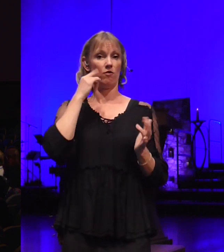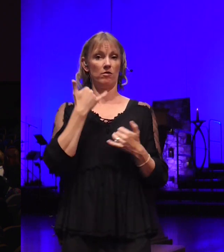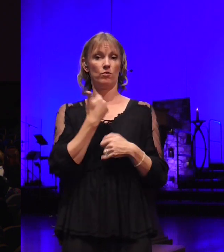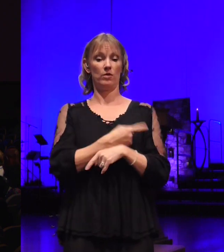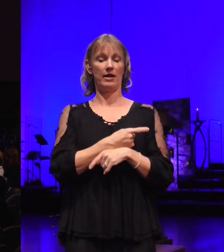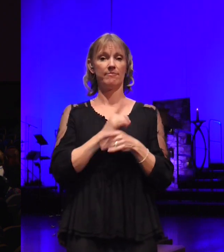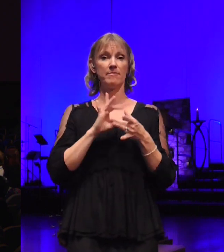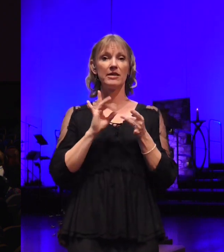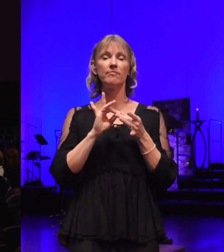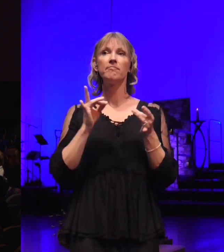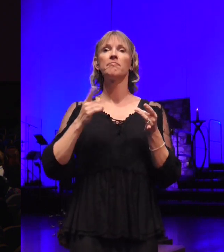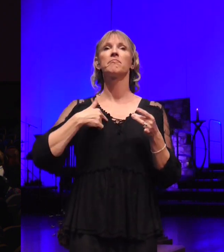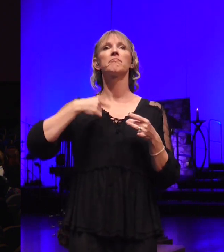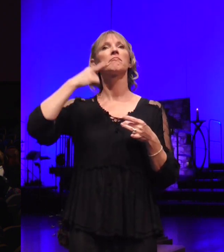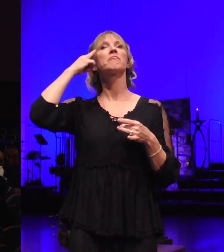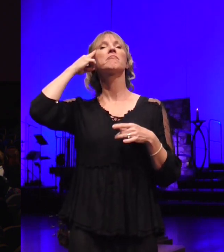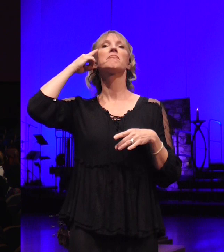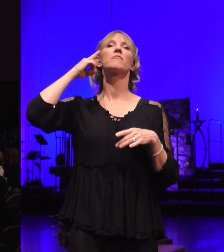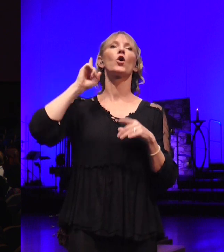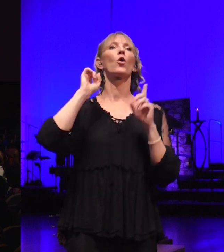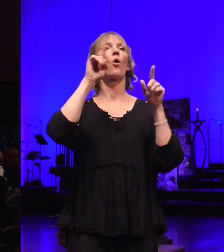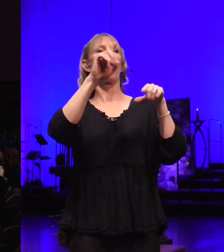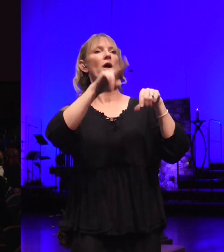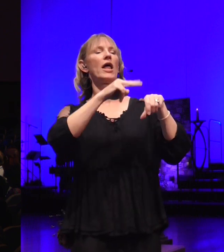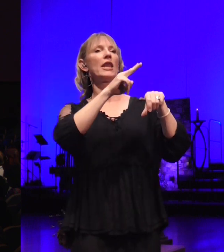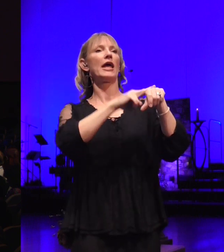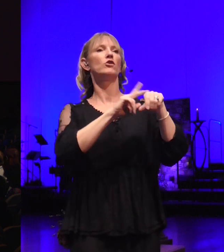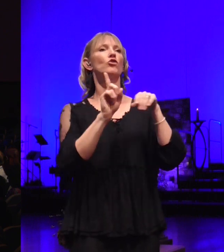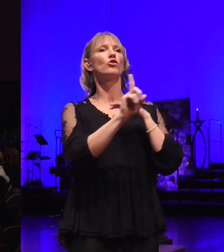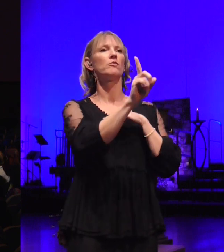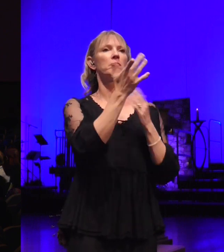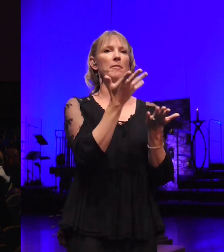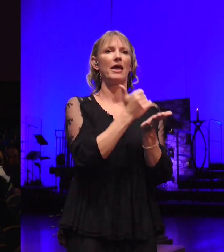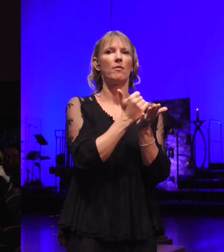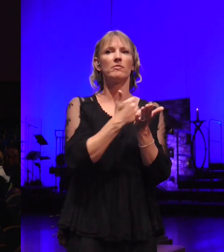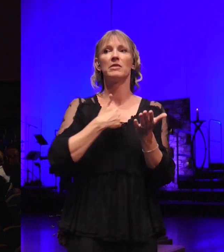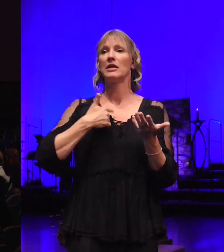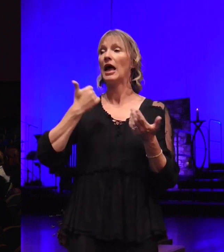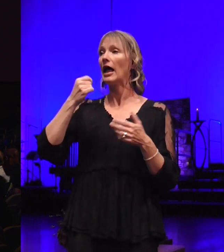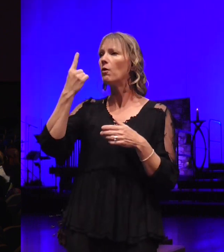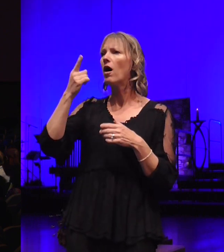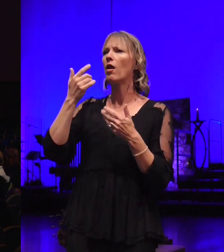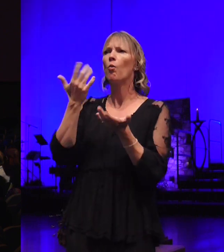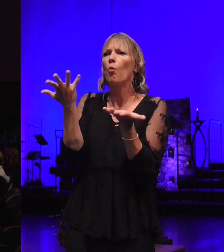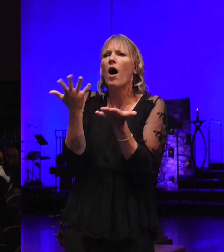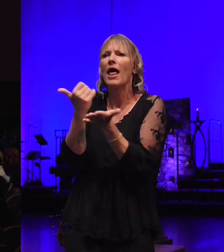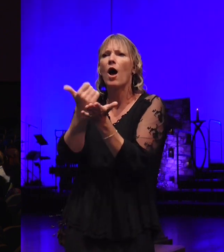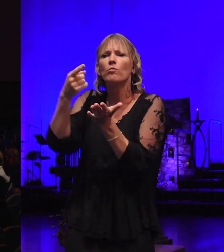getting to take a run in nature. What's getting you closer to your soul? Anybody?